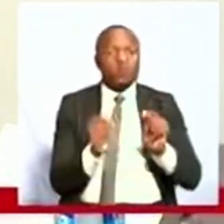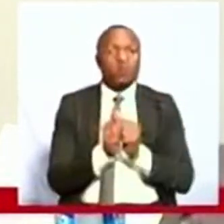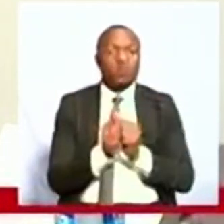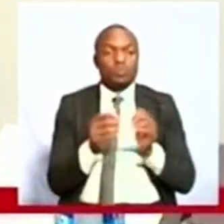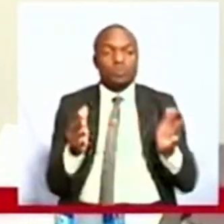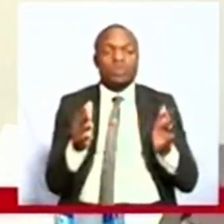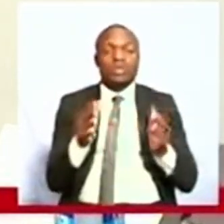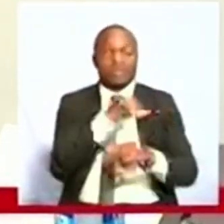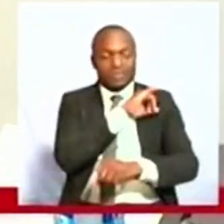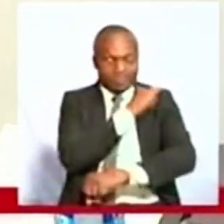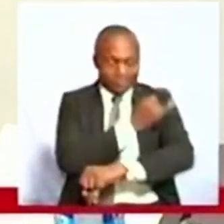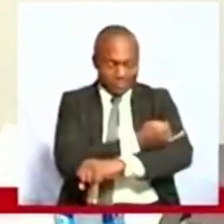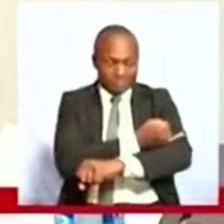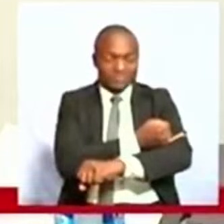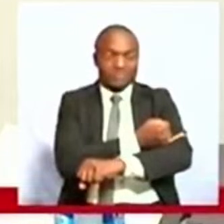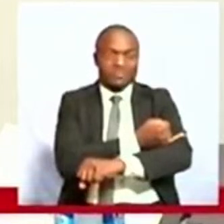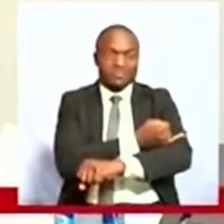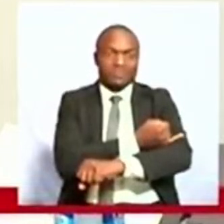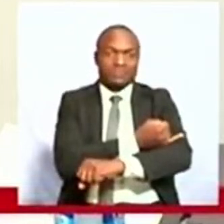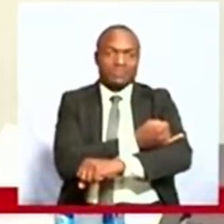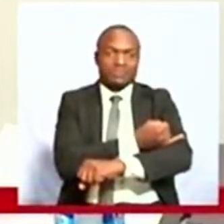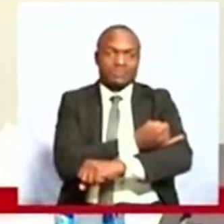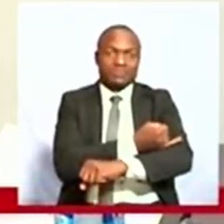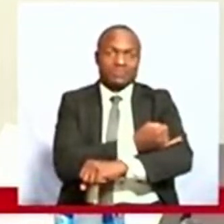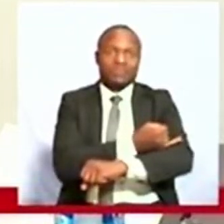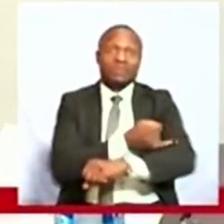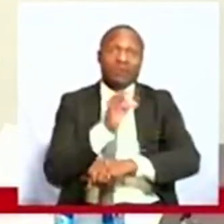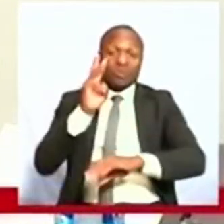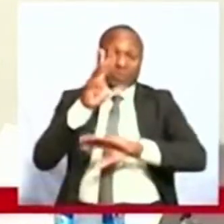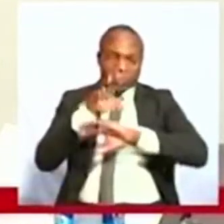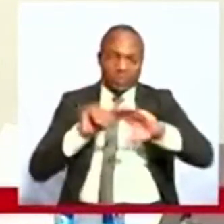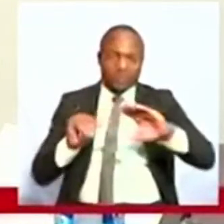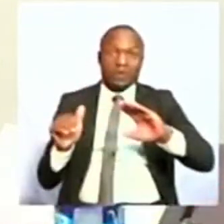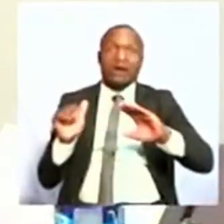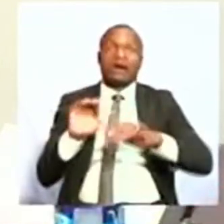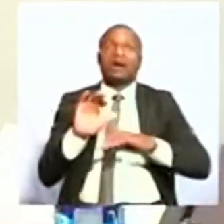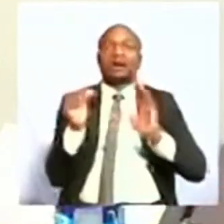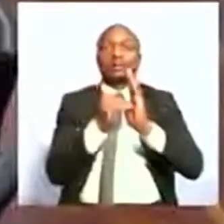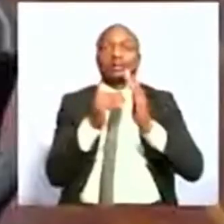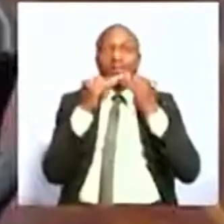without the 7 minutes. Otherwise, we'll call again. We thank you.